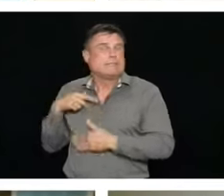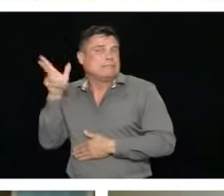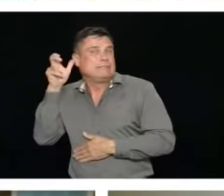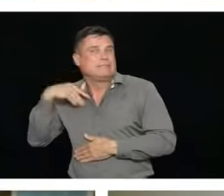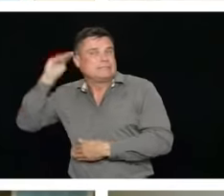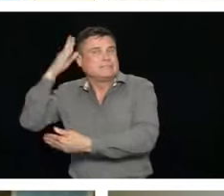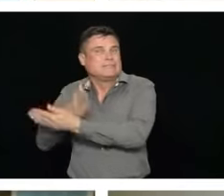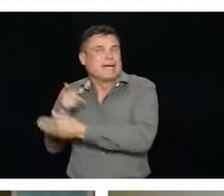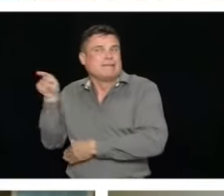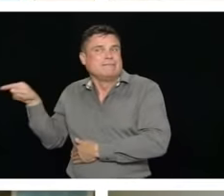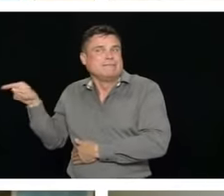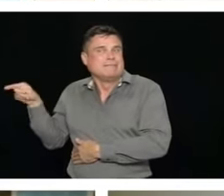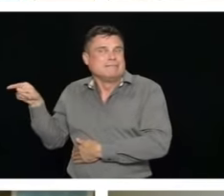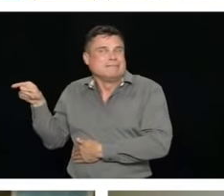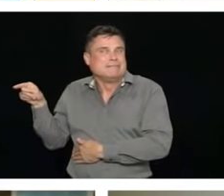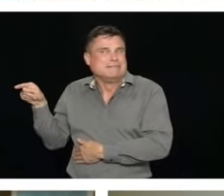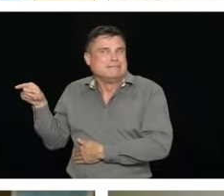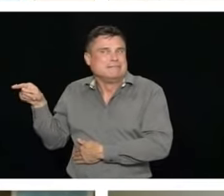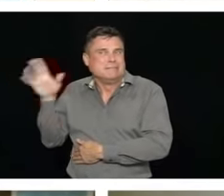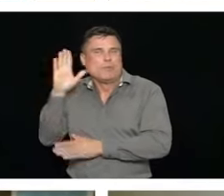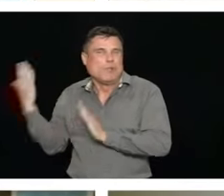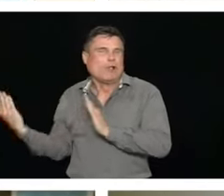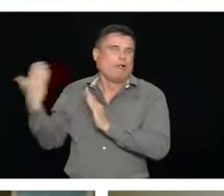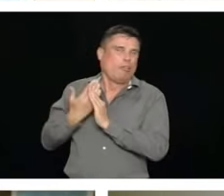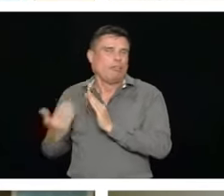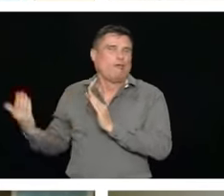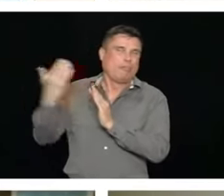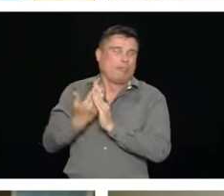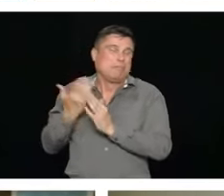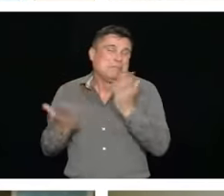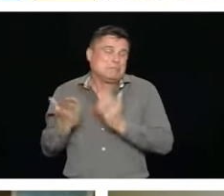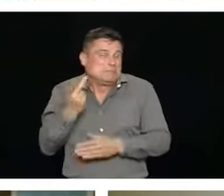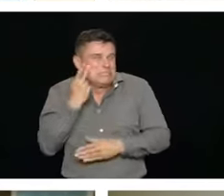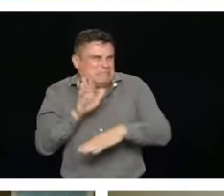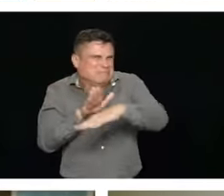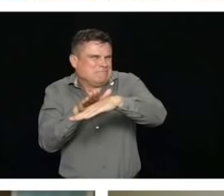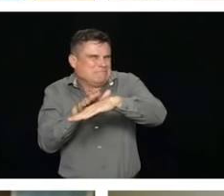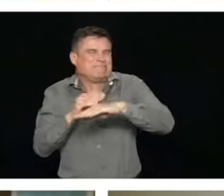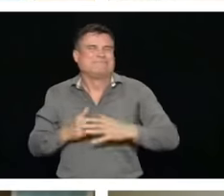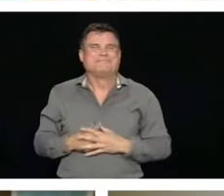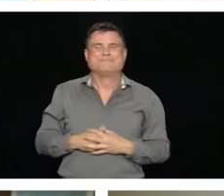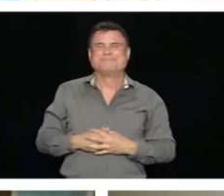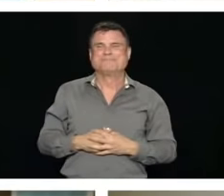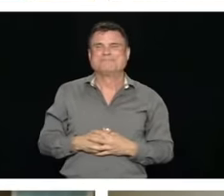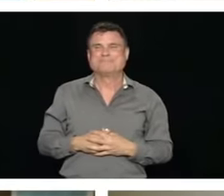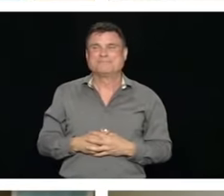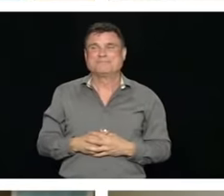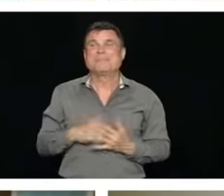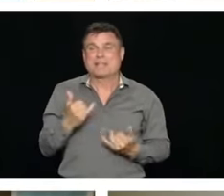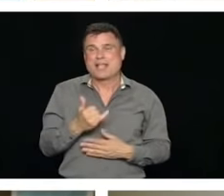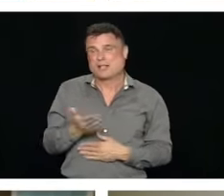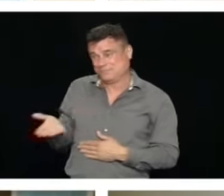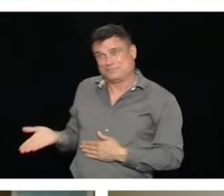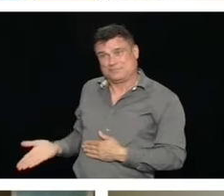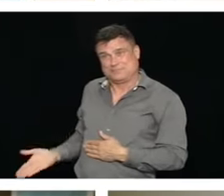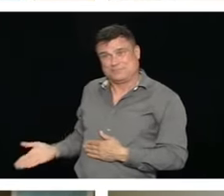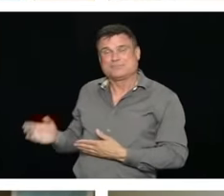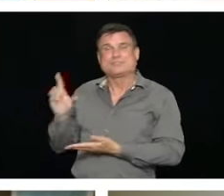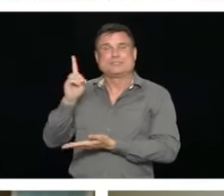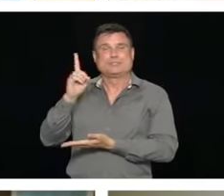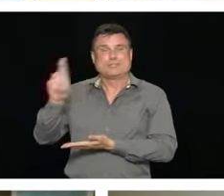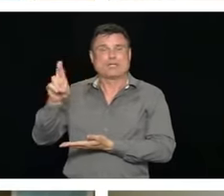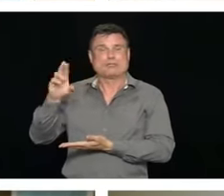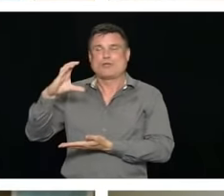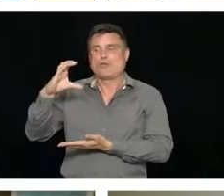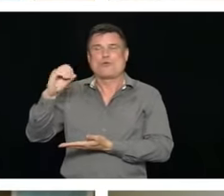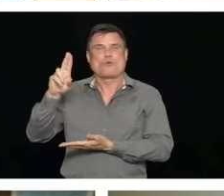I'm going to actually pass it over to Dr. Corneal for him to provide some comments as well. Thanks so much, Ravi. I do want